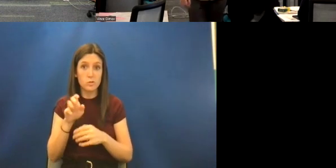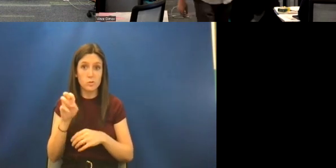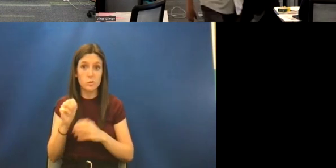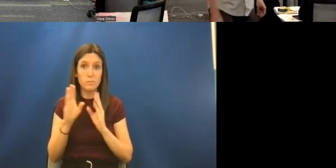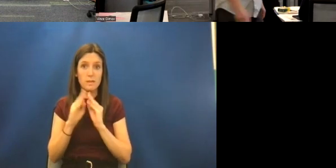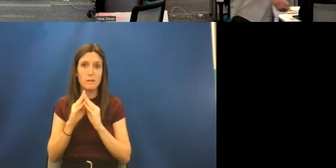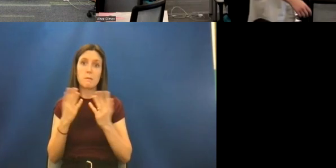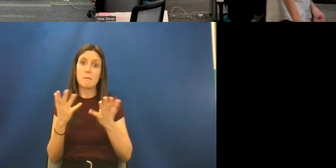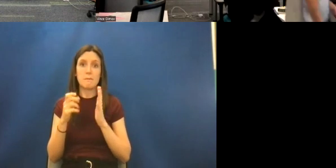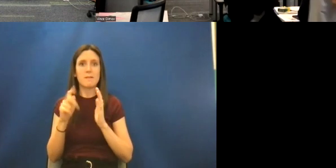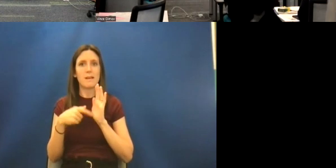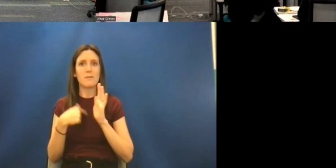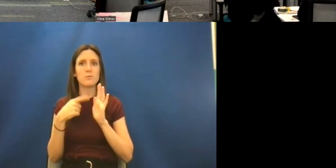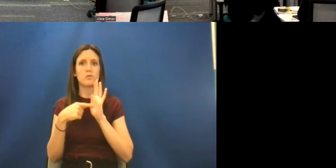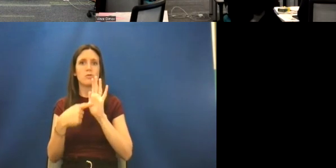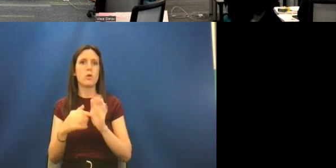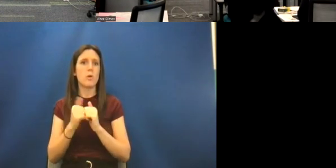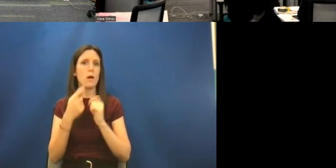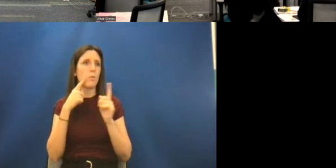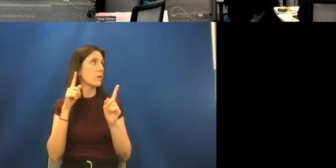let me show you how it works real quick.